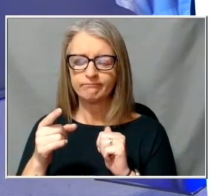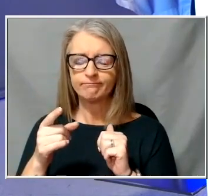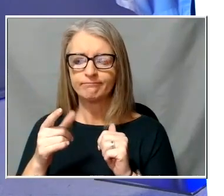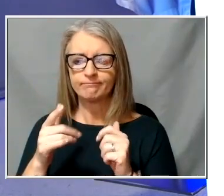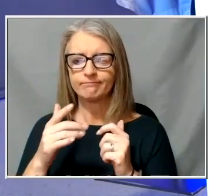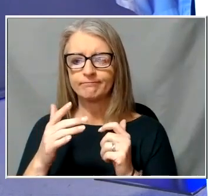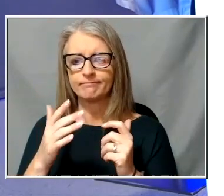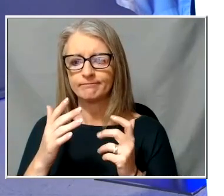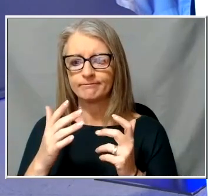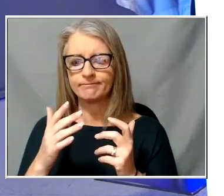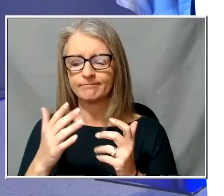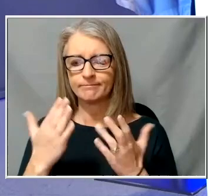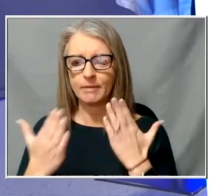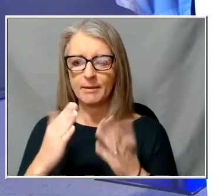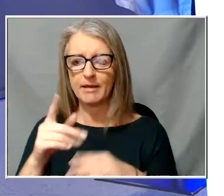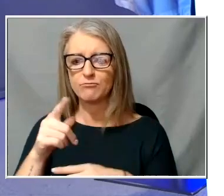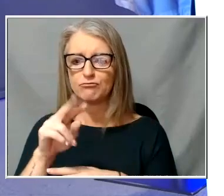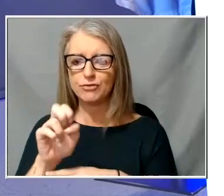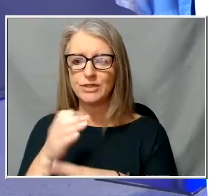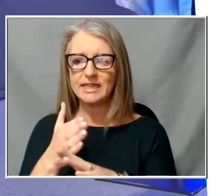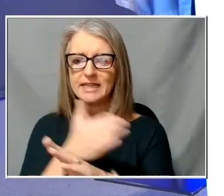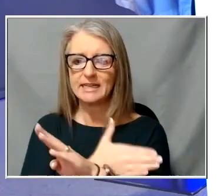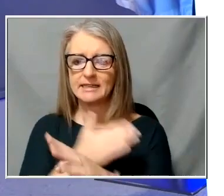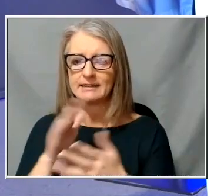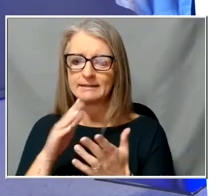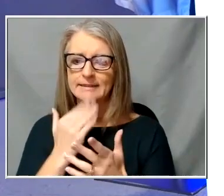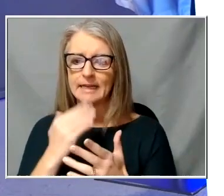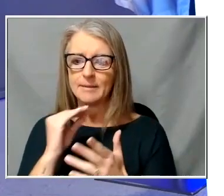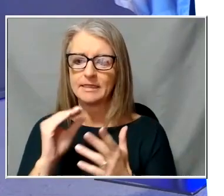to have pre-diabetes and possibly develop it.